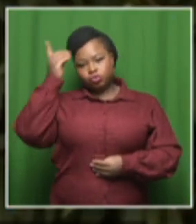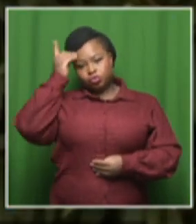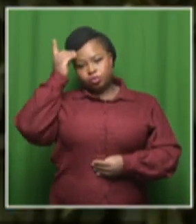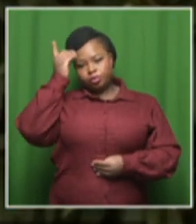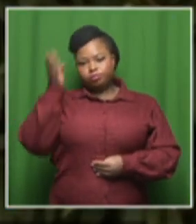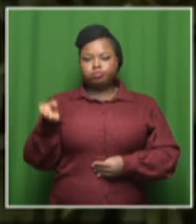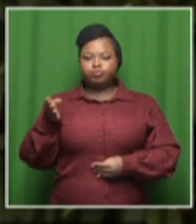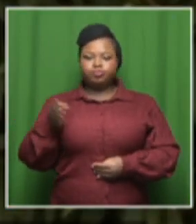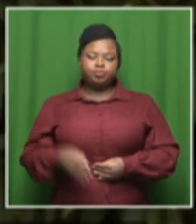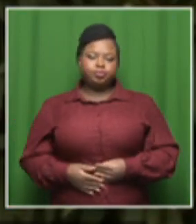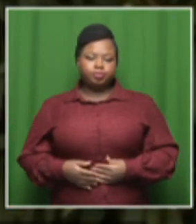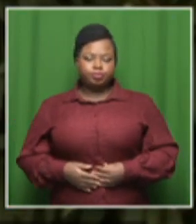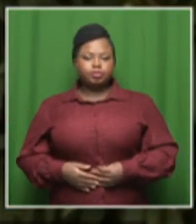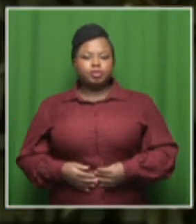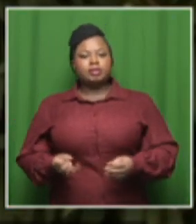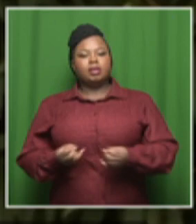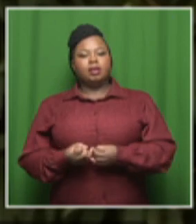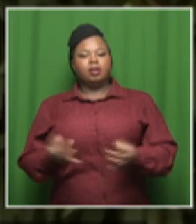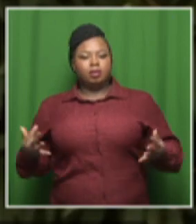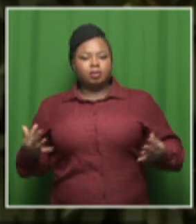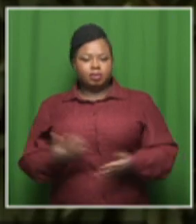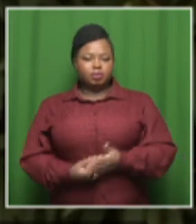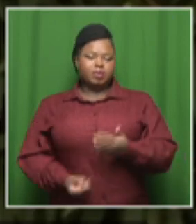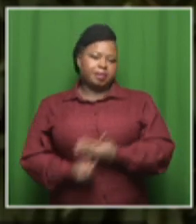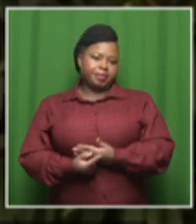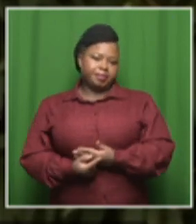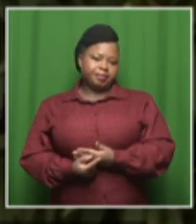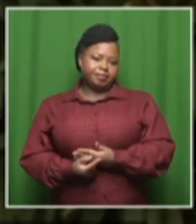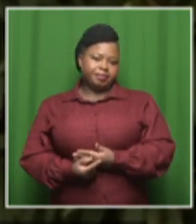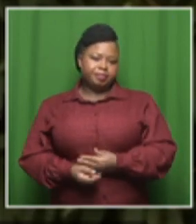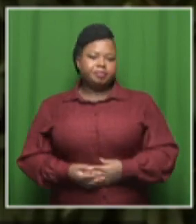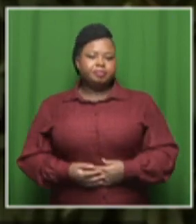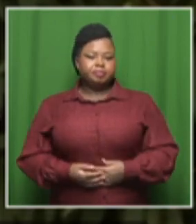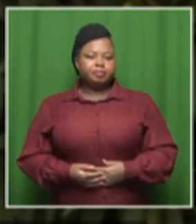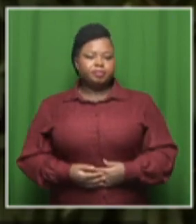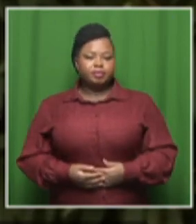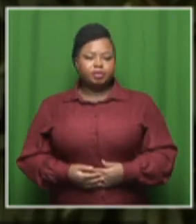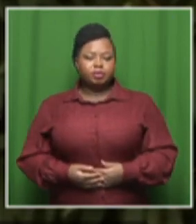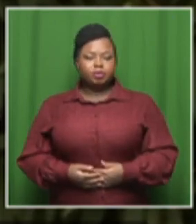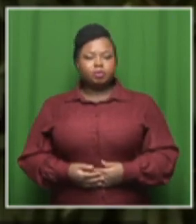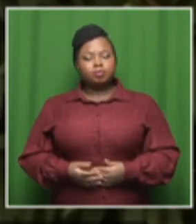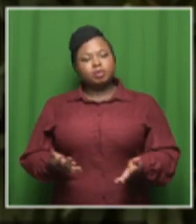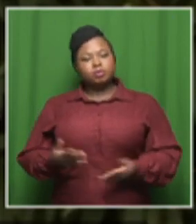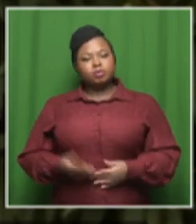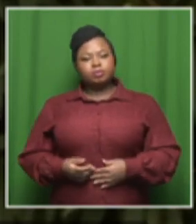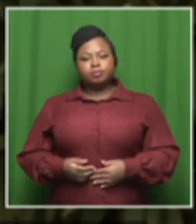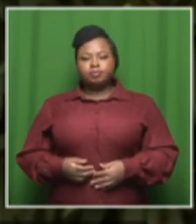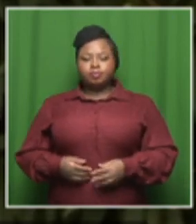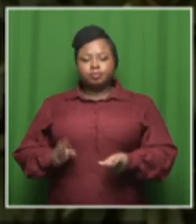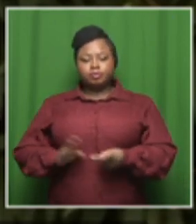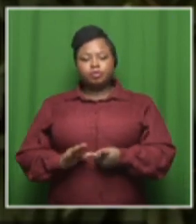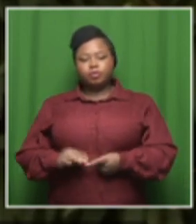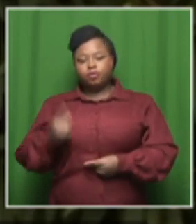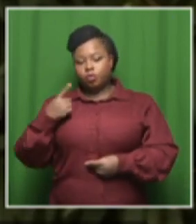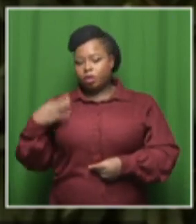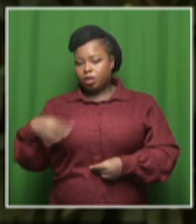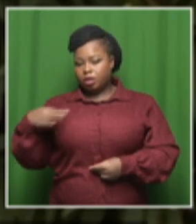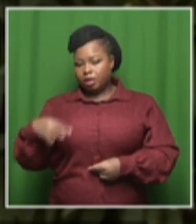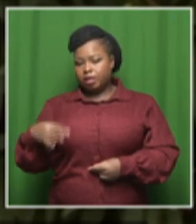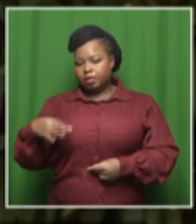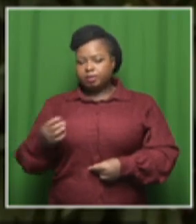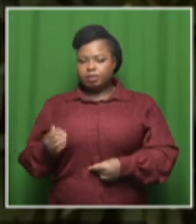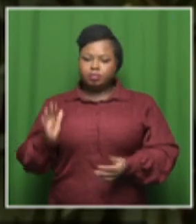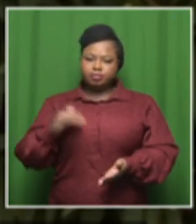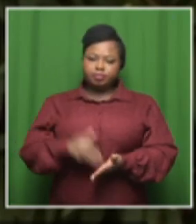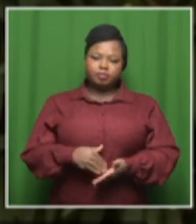So we have so much going on at the same time. It's quite hectic. So I'll give you an example. For one girl, she'll get